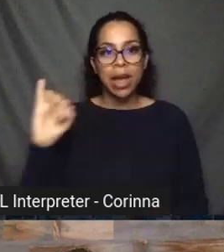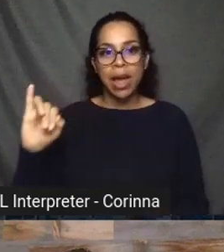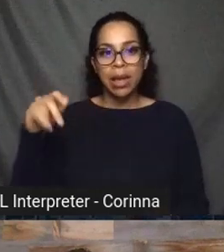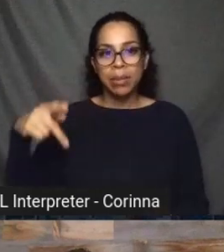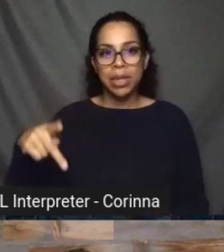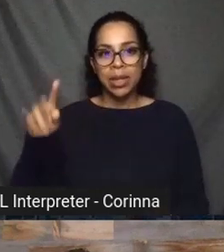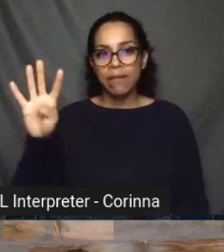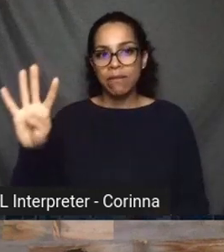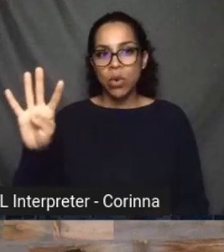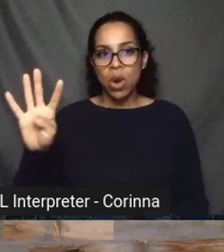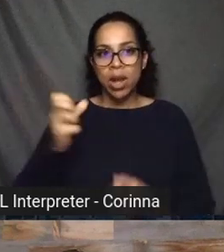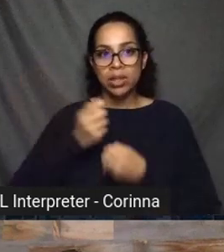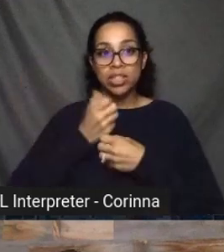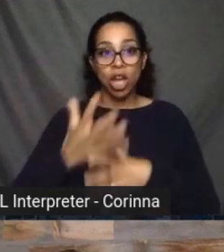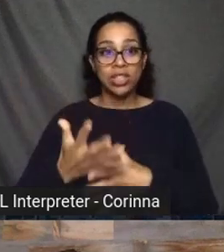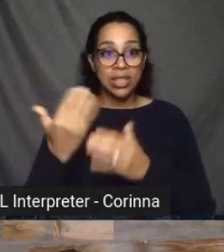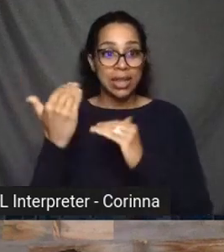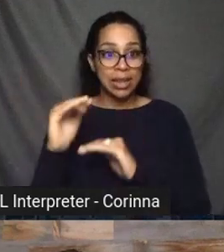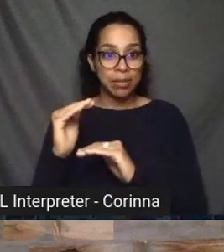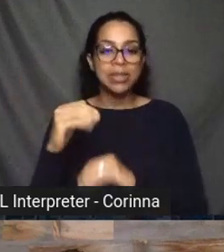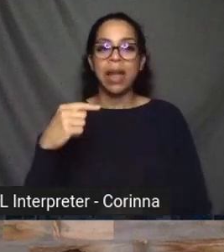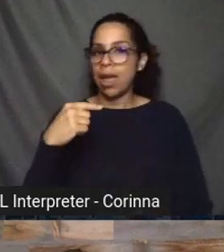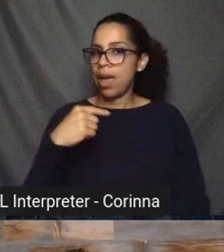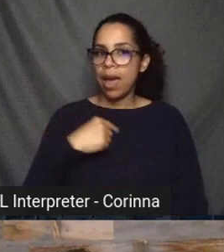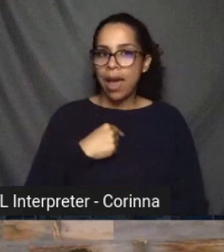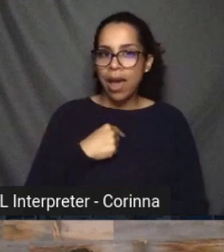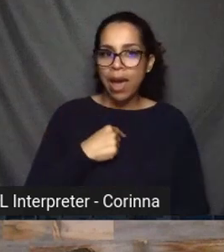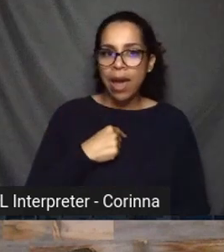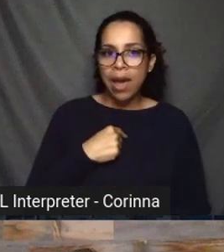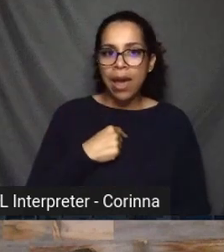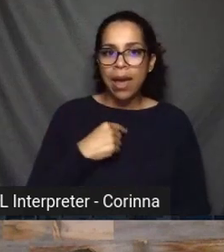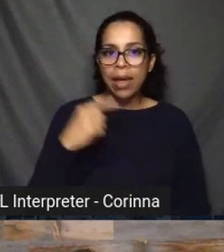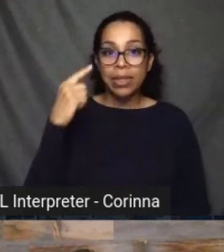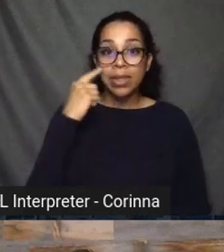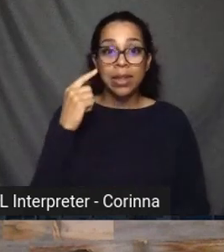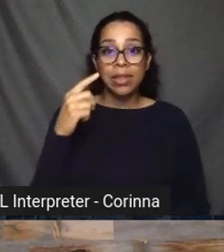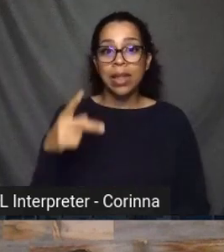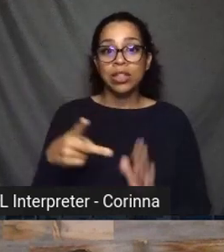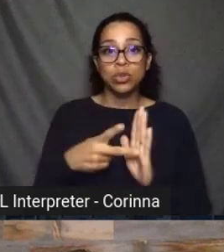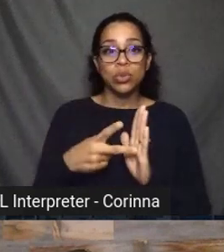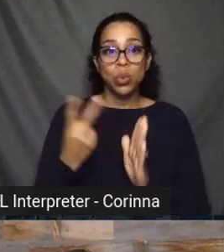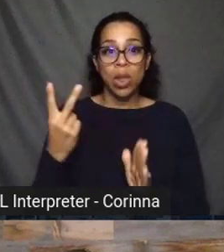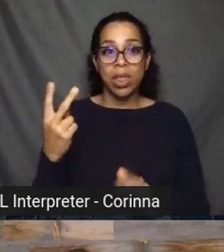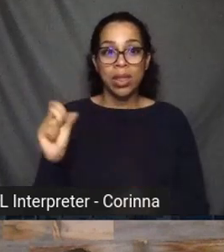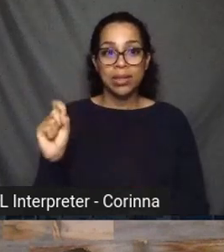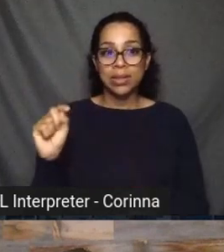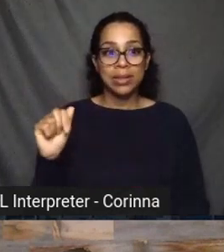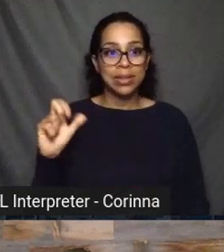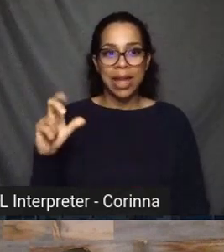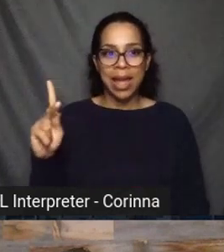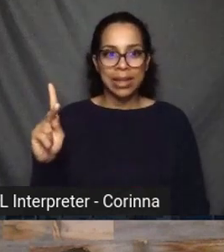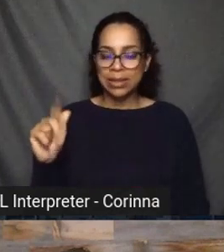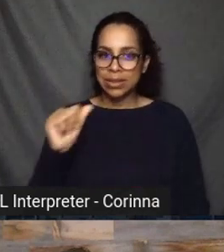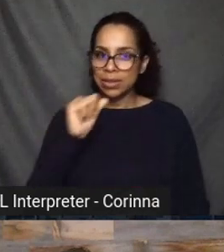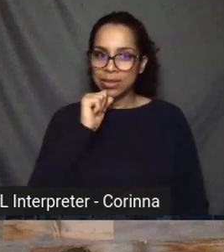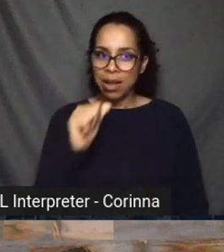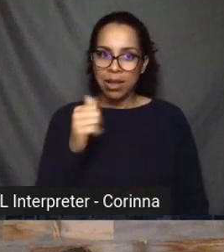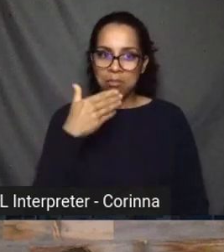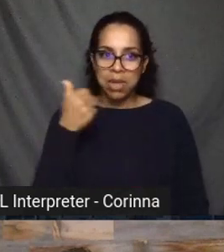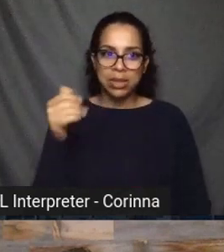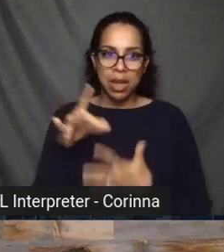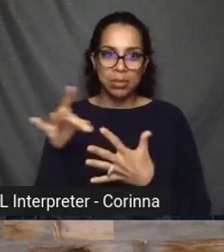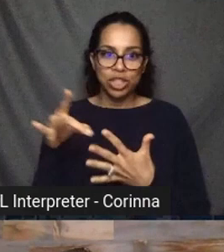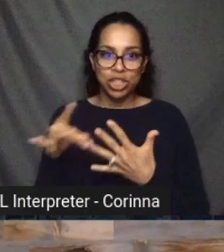limits, and actually going with the dual stack is not the way to go. And our primary use case was to solve